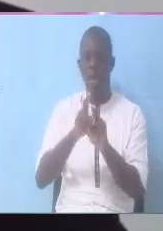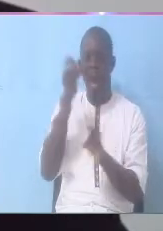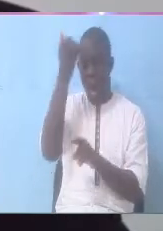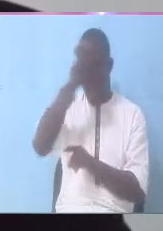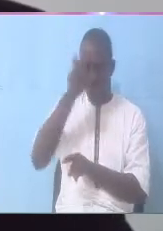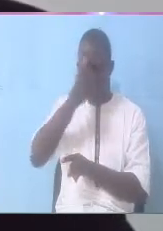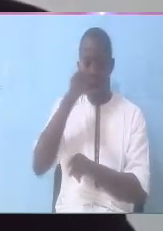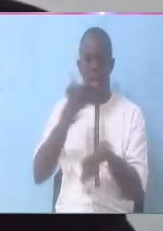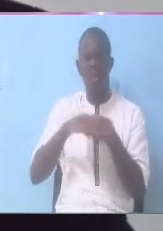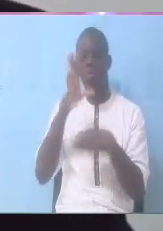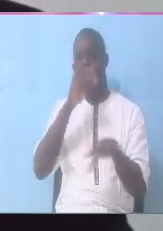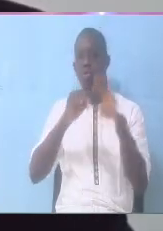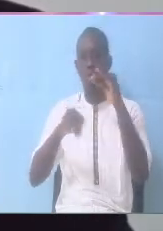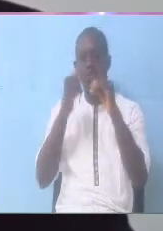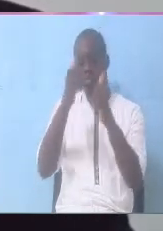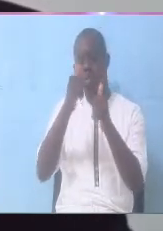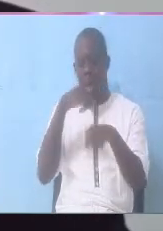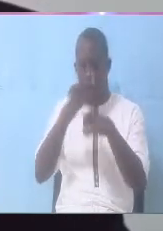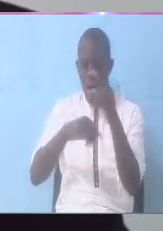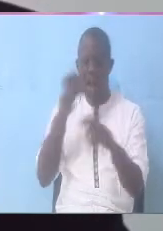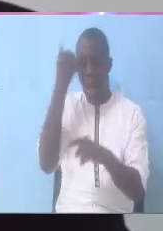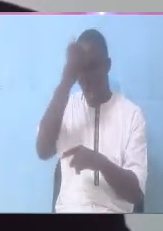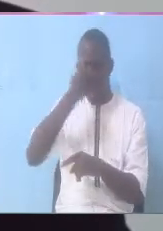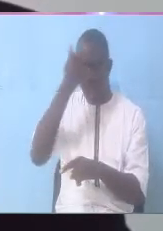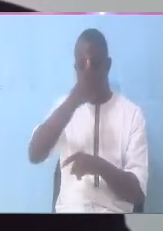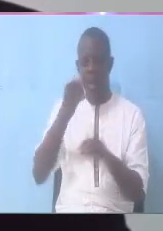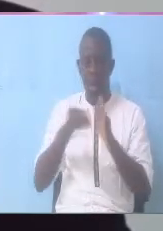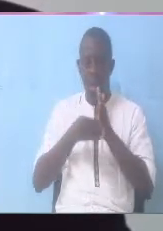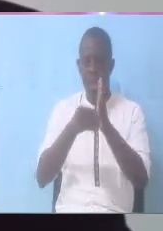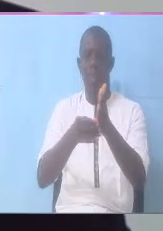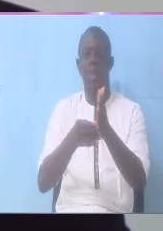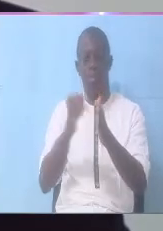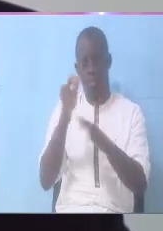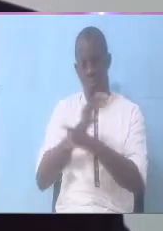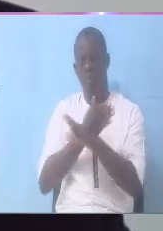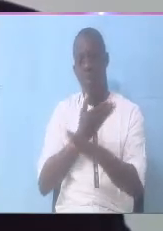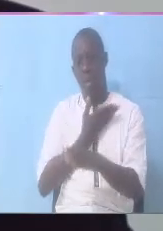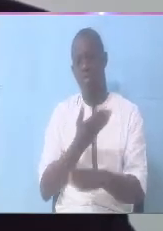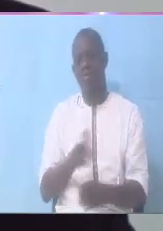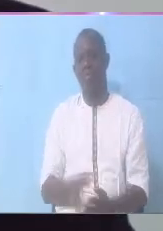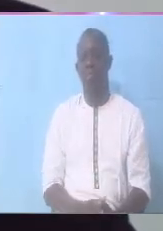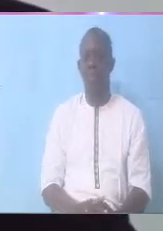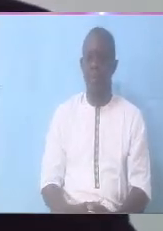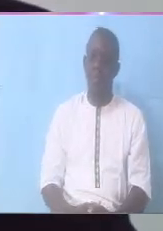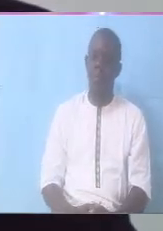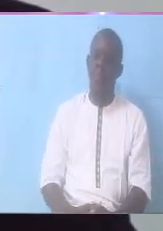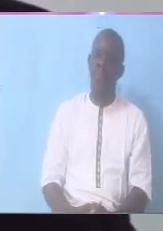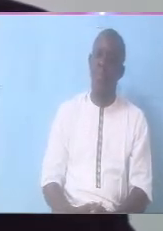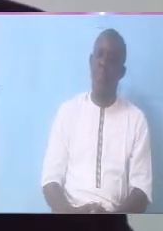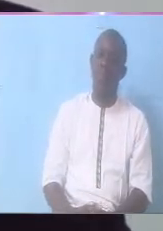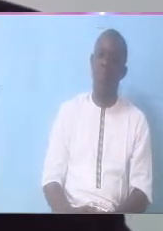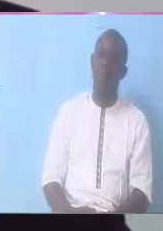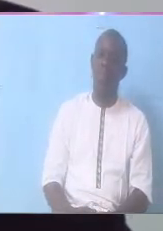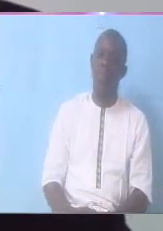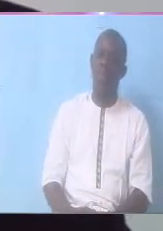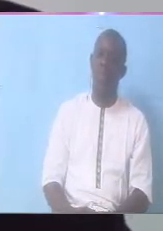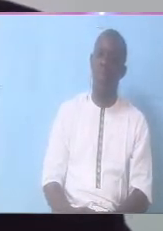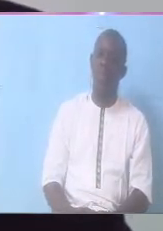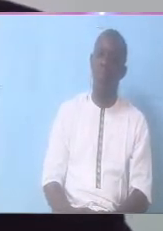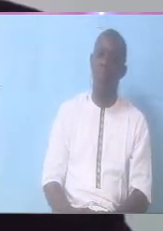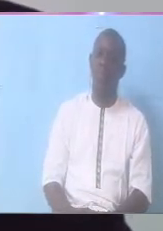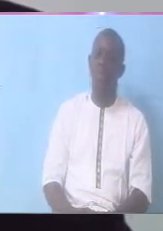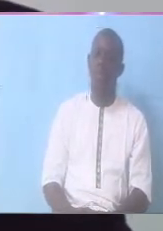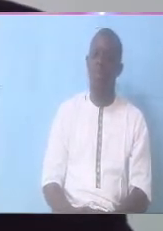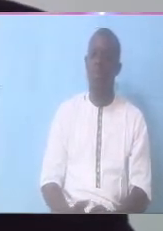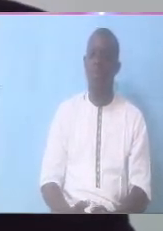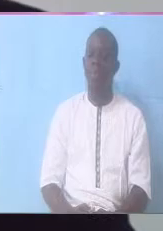nabe telejibe wala ngaje bring ema hat afindita television to drong aya nyakuya akonyi muso nyin